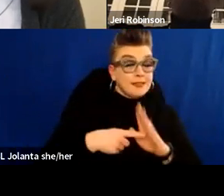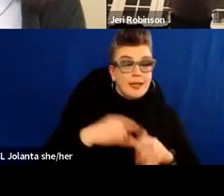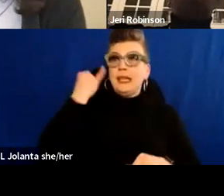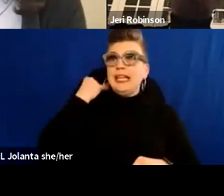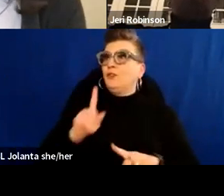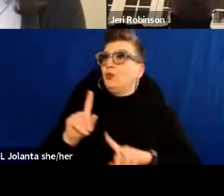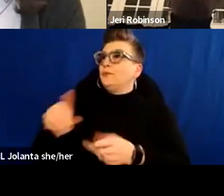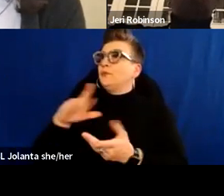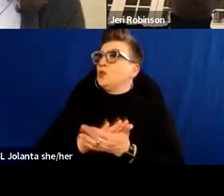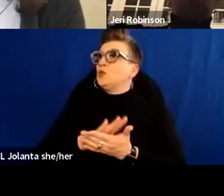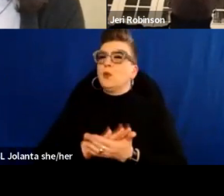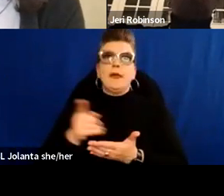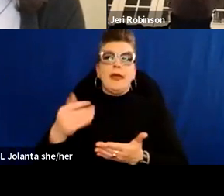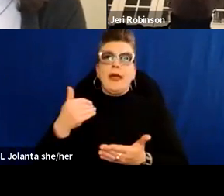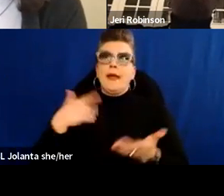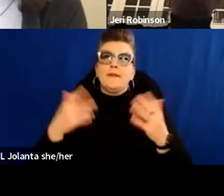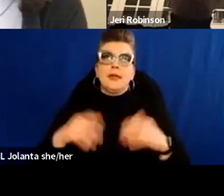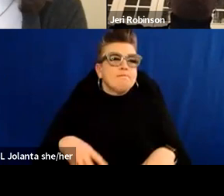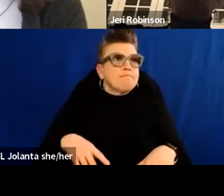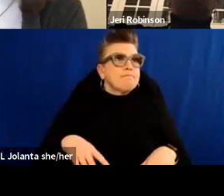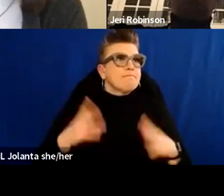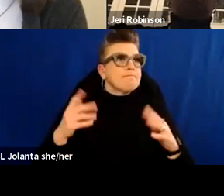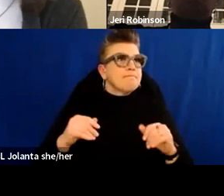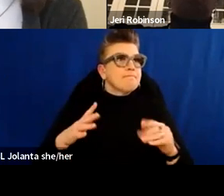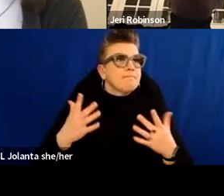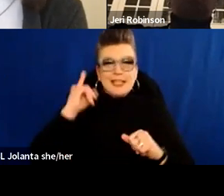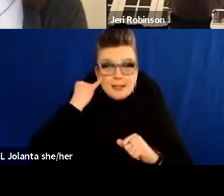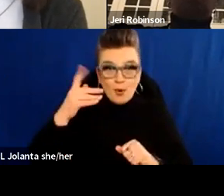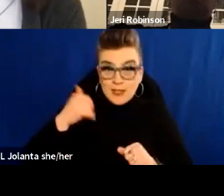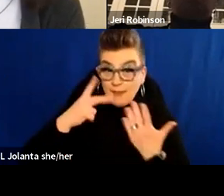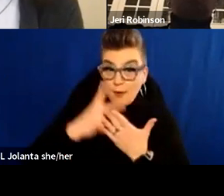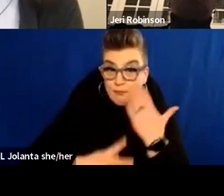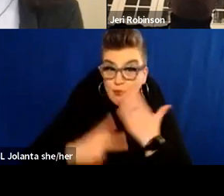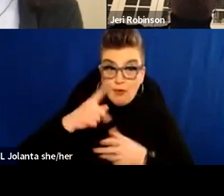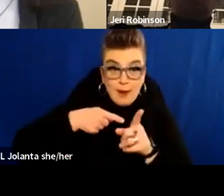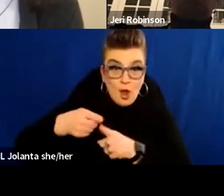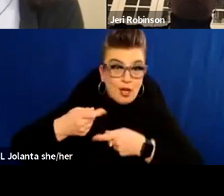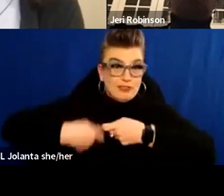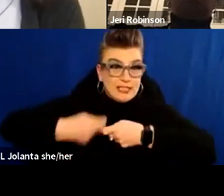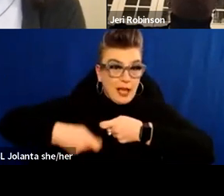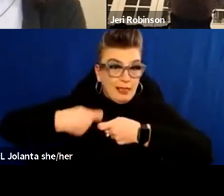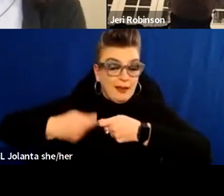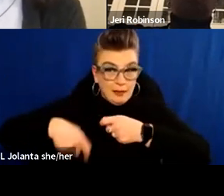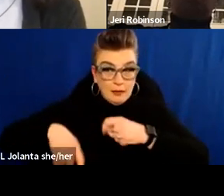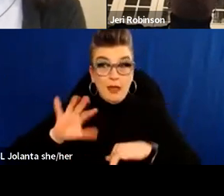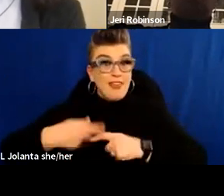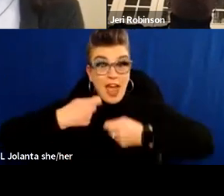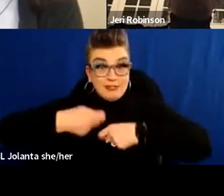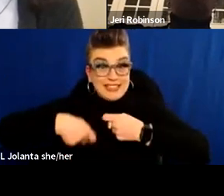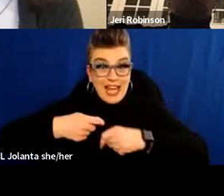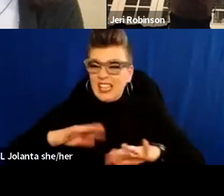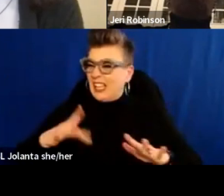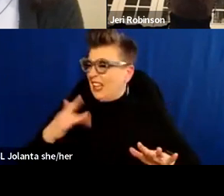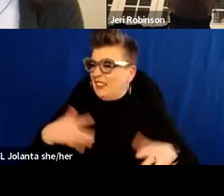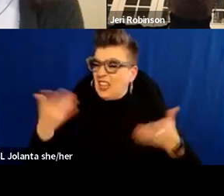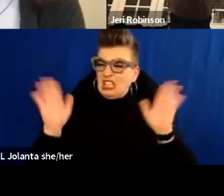have a let's say they have a program on recycling and they decide they don't want to have